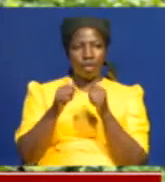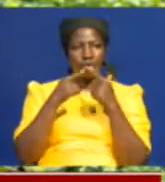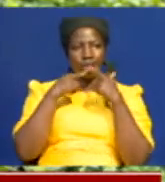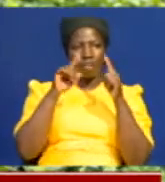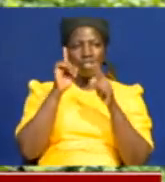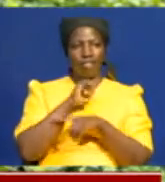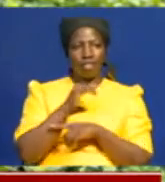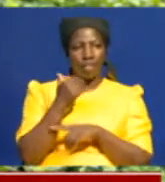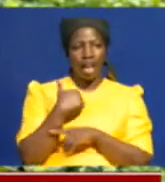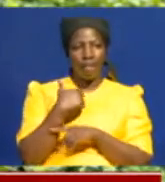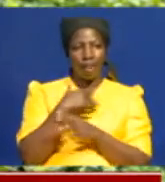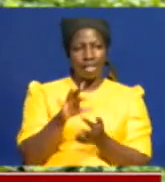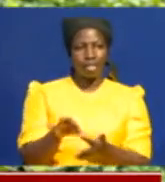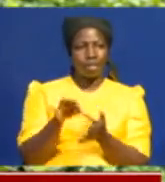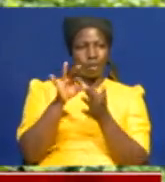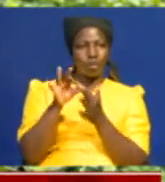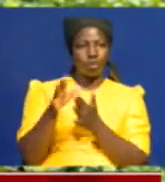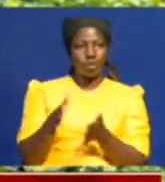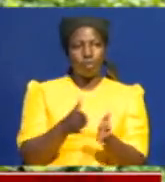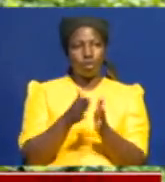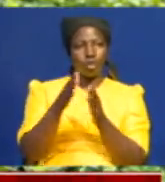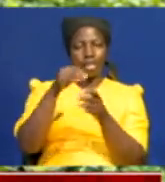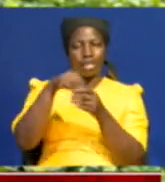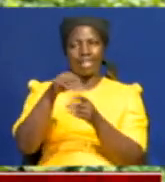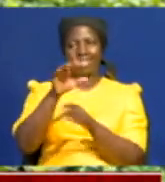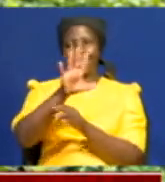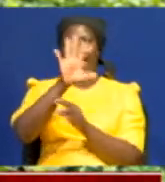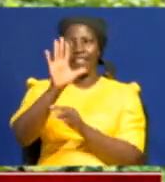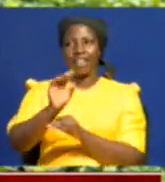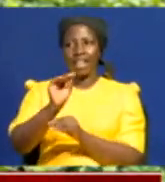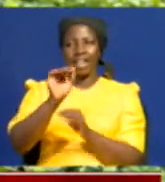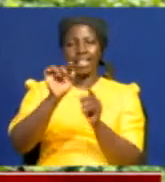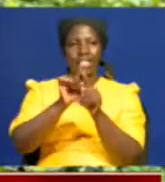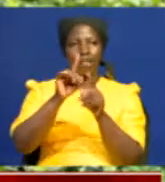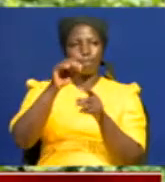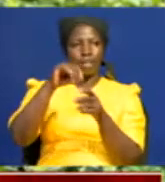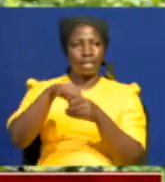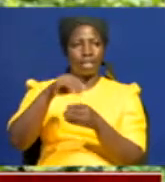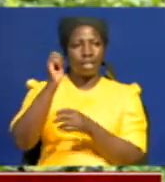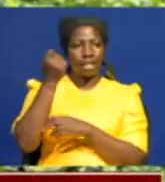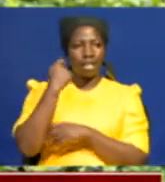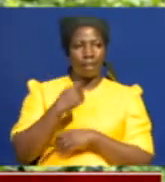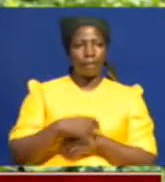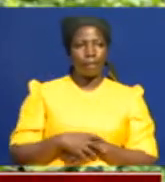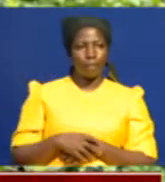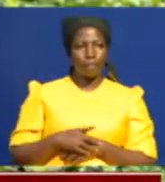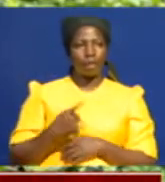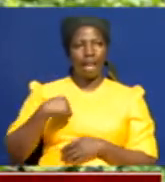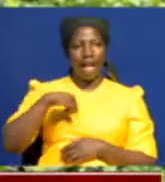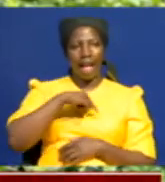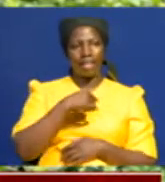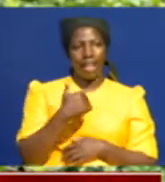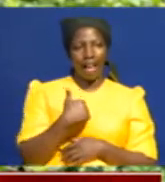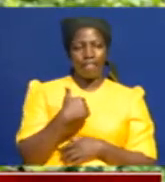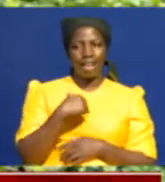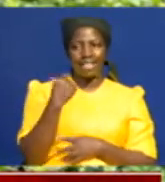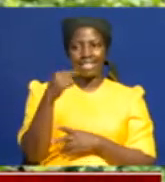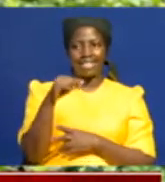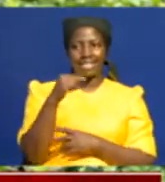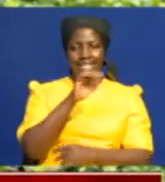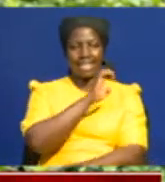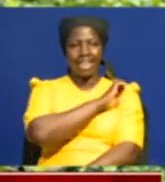We have a unique opportunity in Africa and also Kenya. We have green